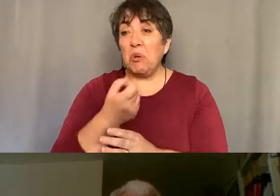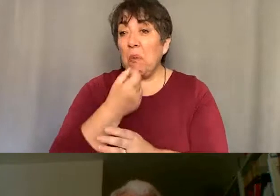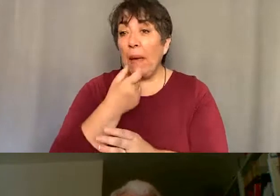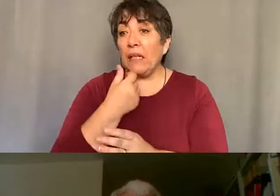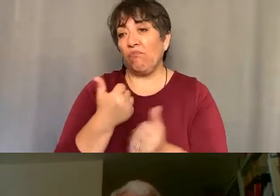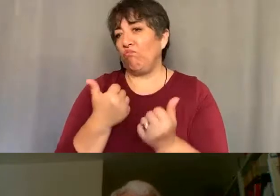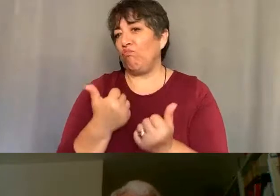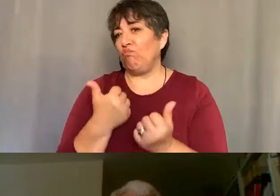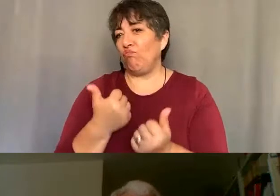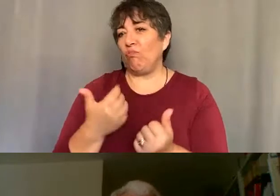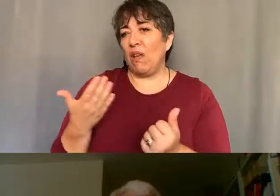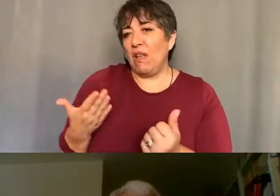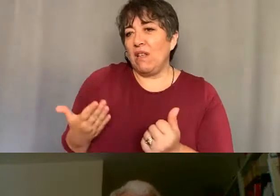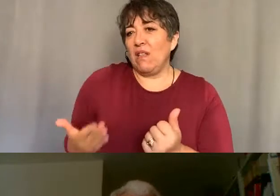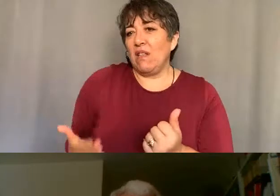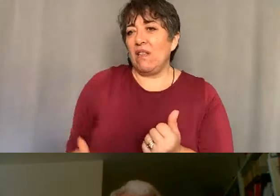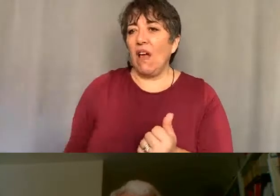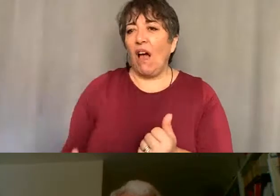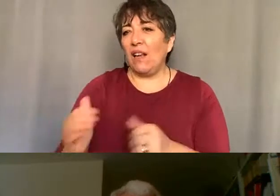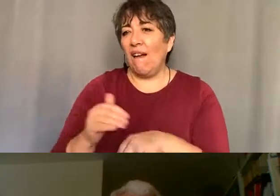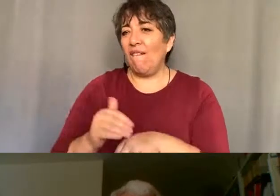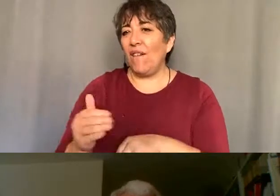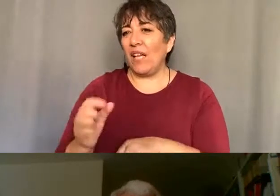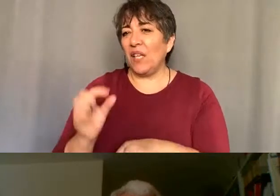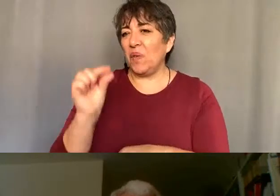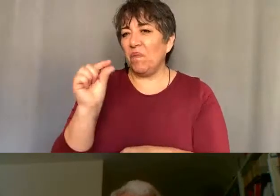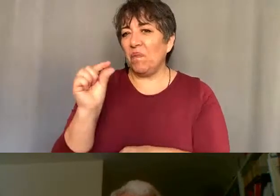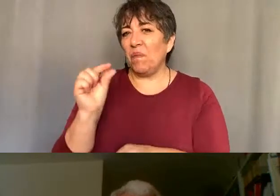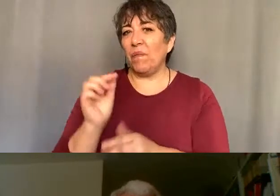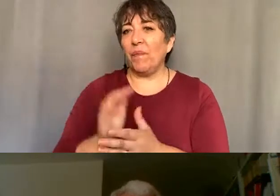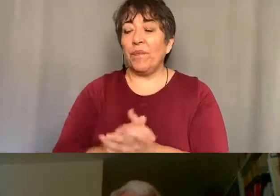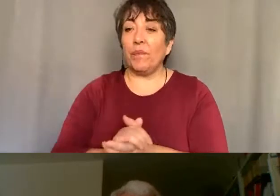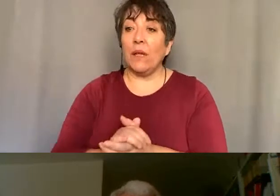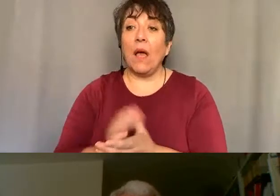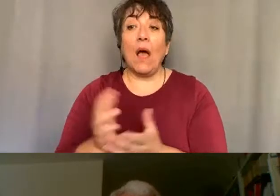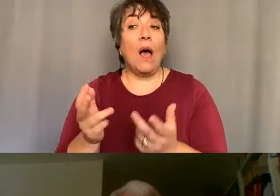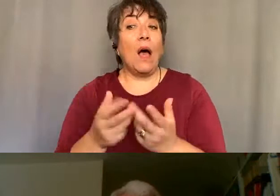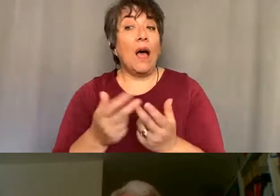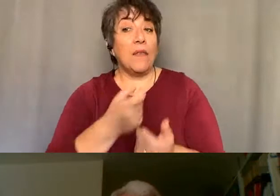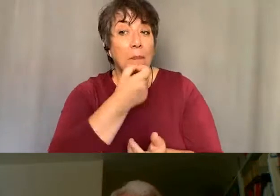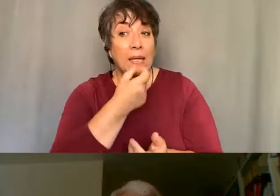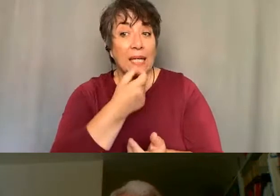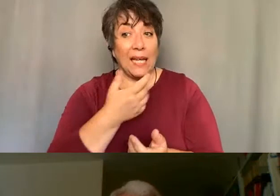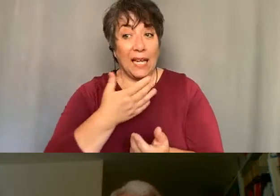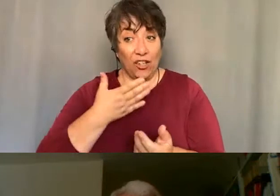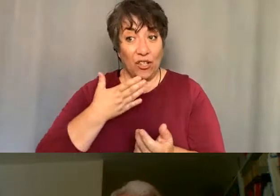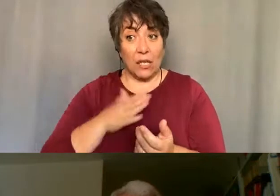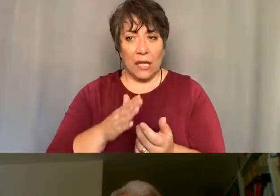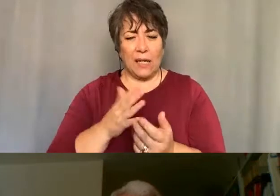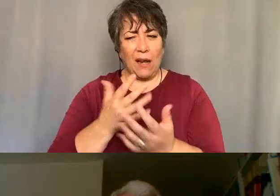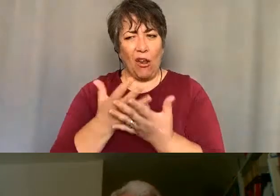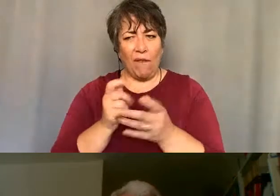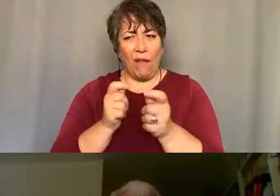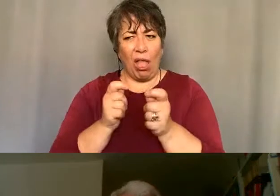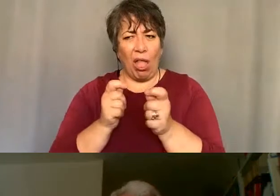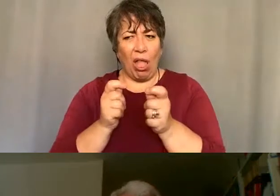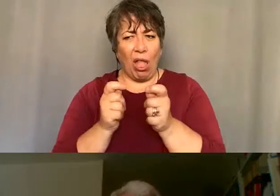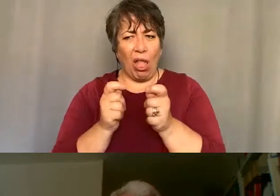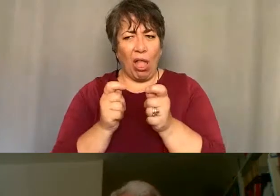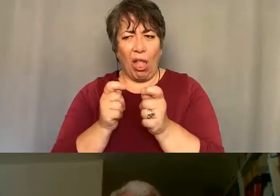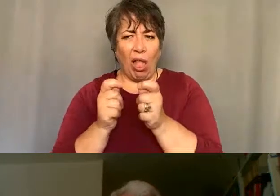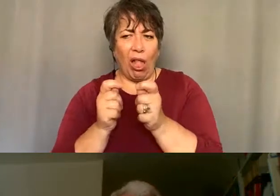medicines require quite close dose alterations for suiting the individual. So those particular